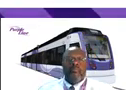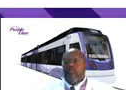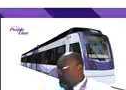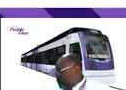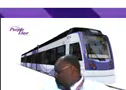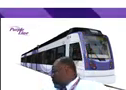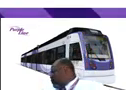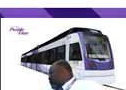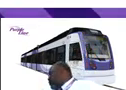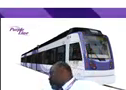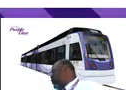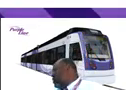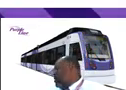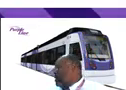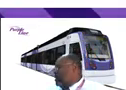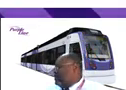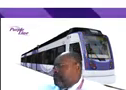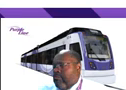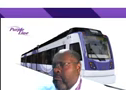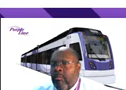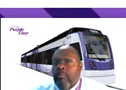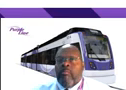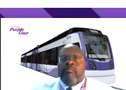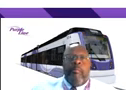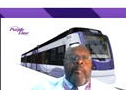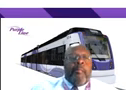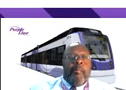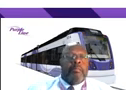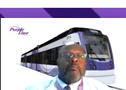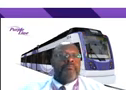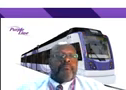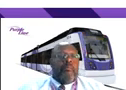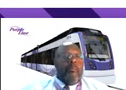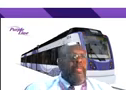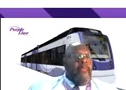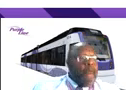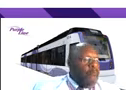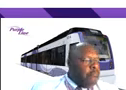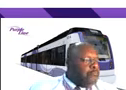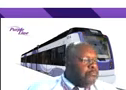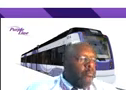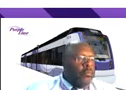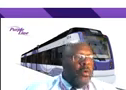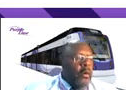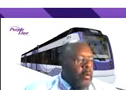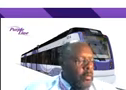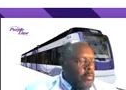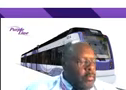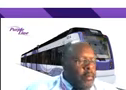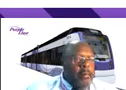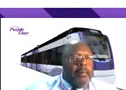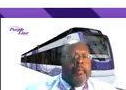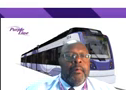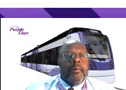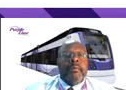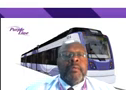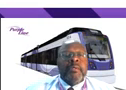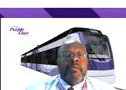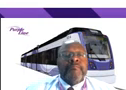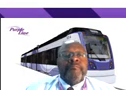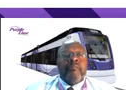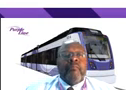the ways you can contact us. If you go to our website, that has all of the information there. But these